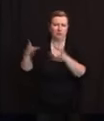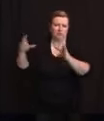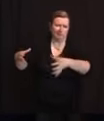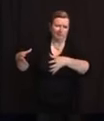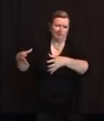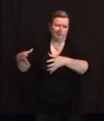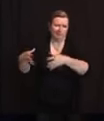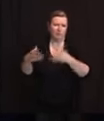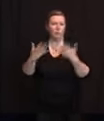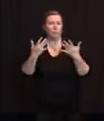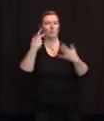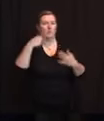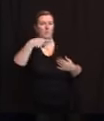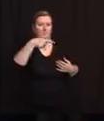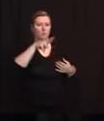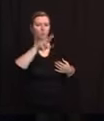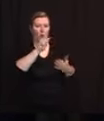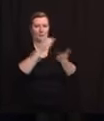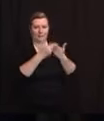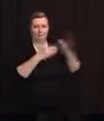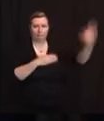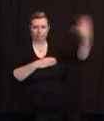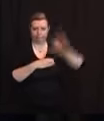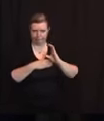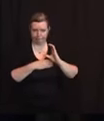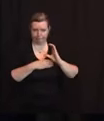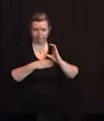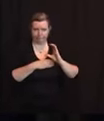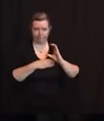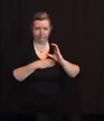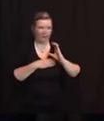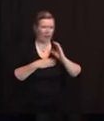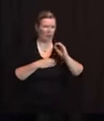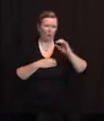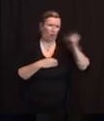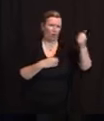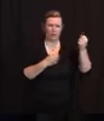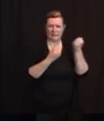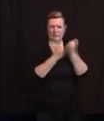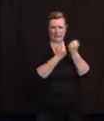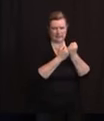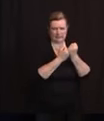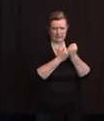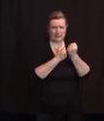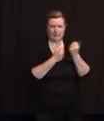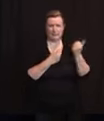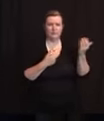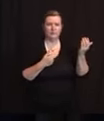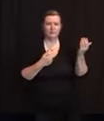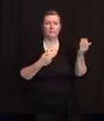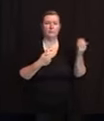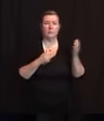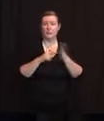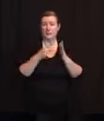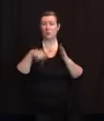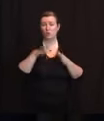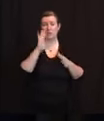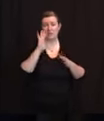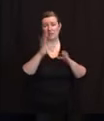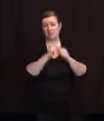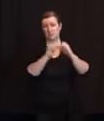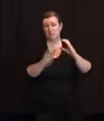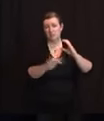programming to be done or the other kind of program we were getting in the system. So they had to, at that point, certify. They got an email from us saying, you've been